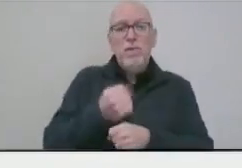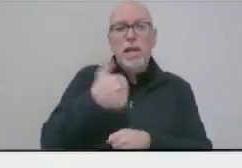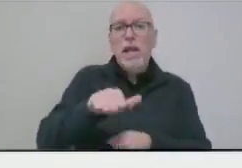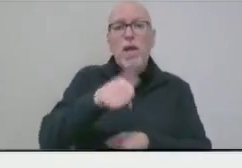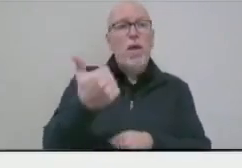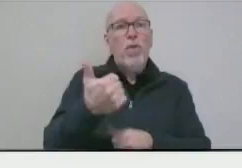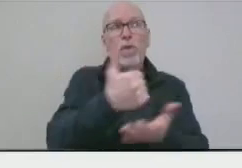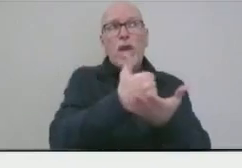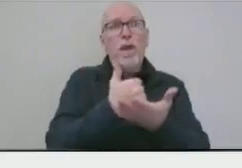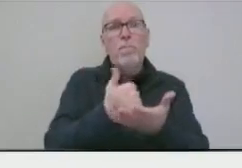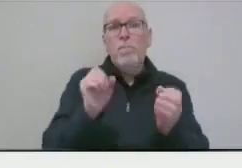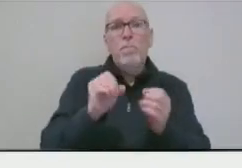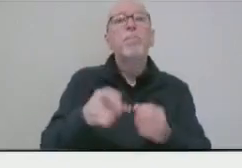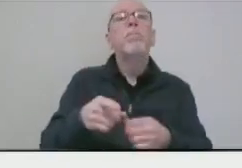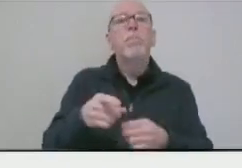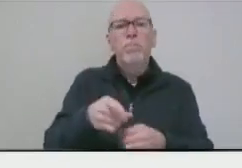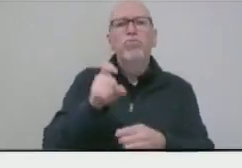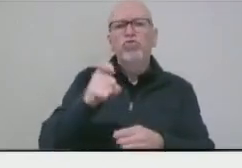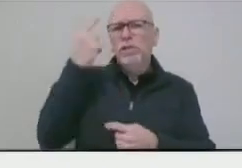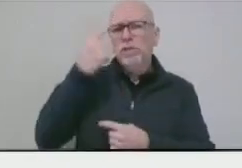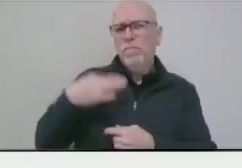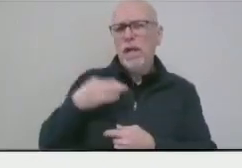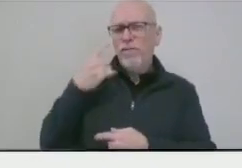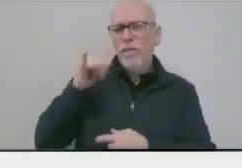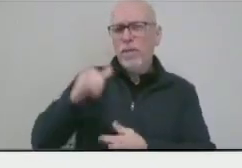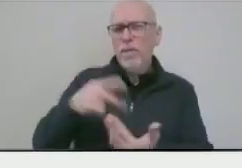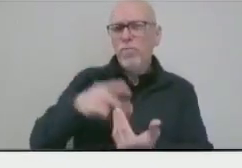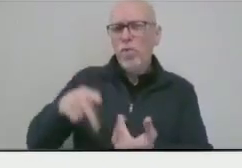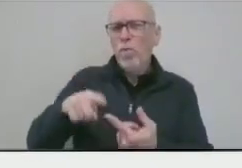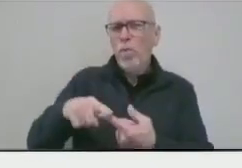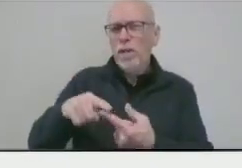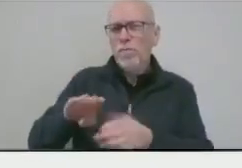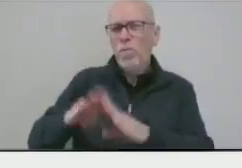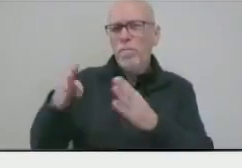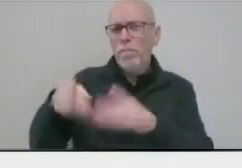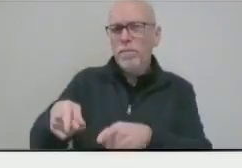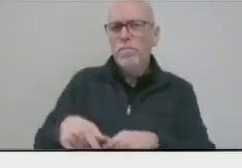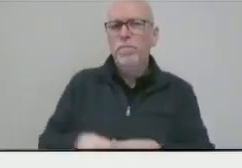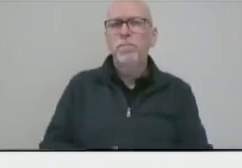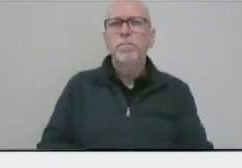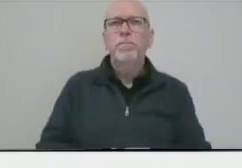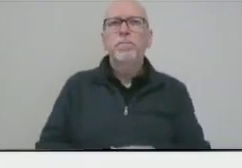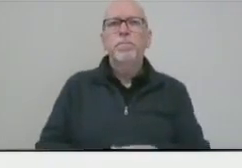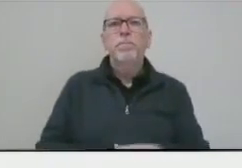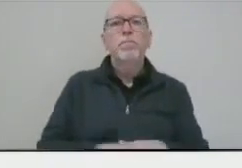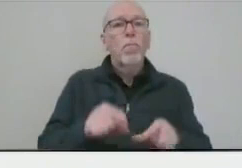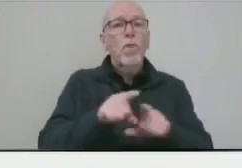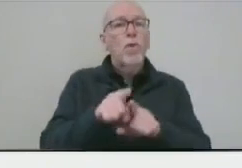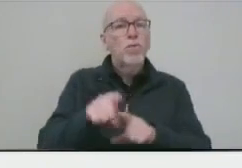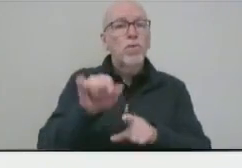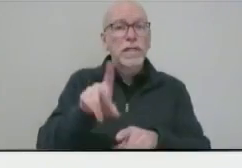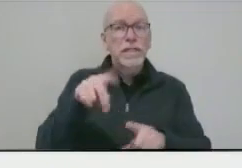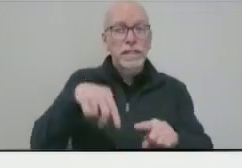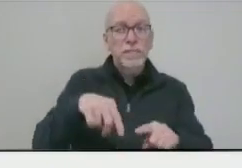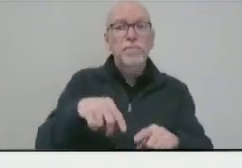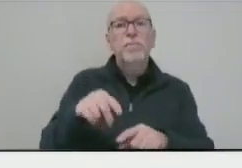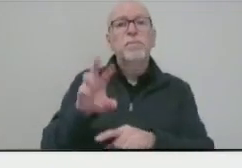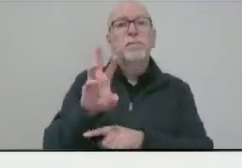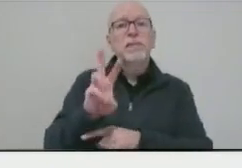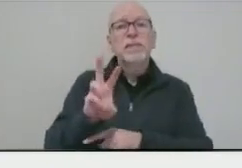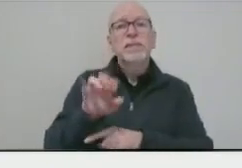source should consider applying for this program once it is available. In addition to the state of Indiana, six